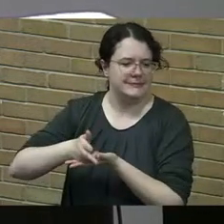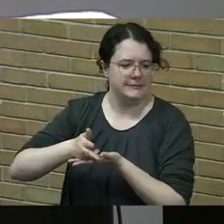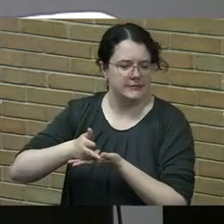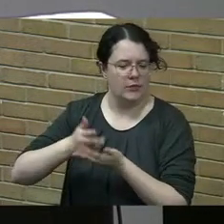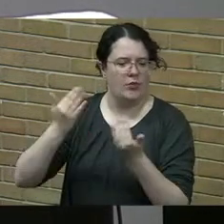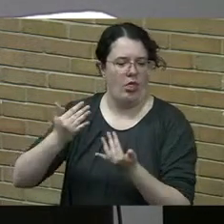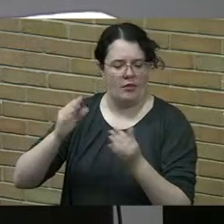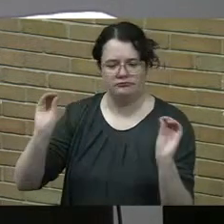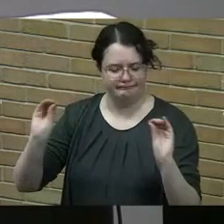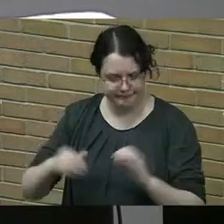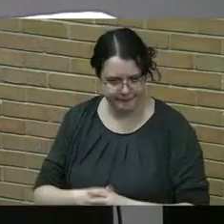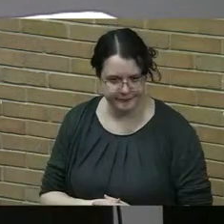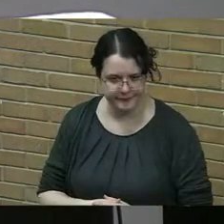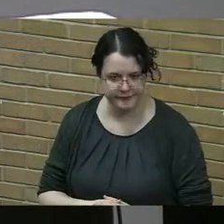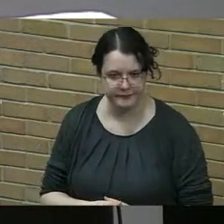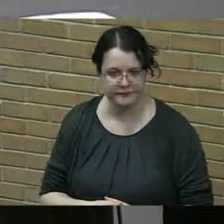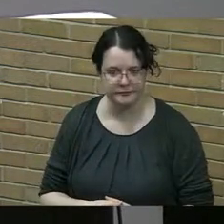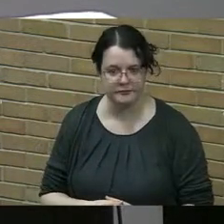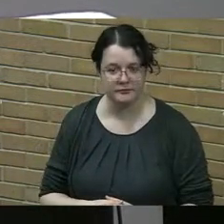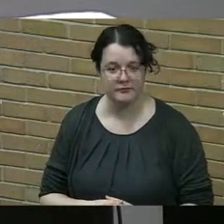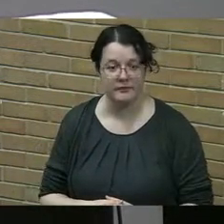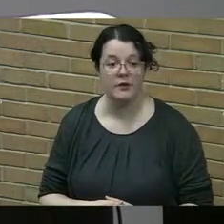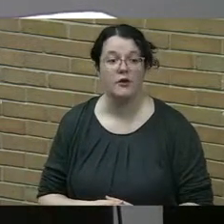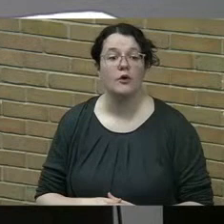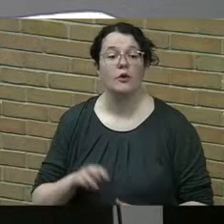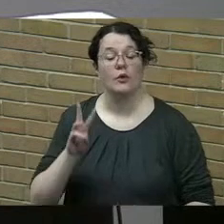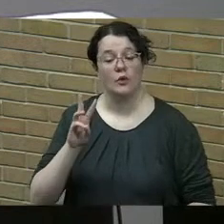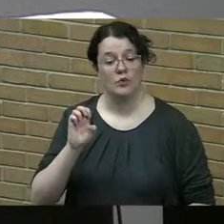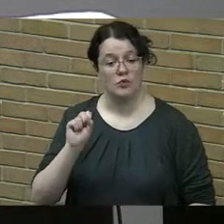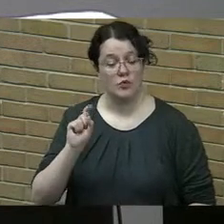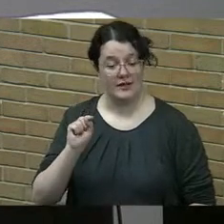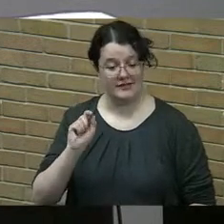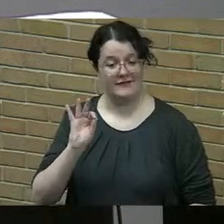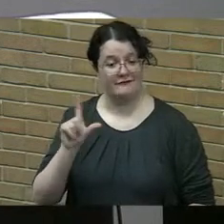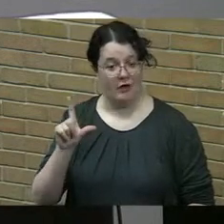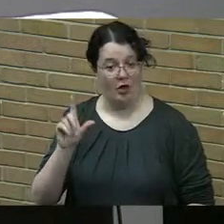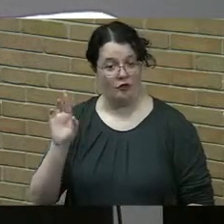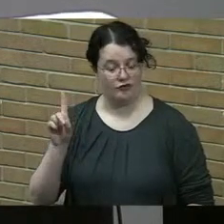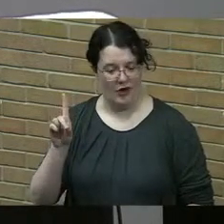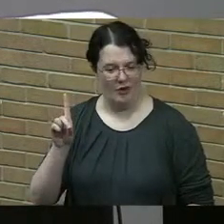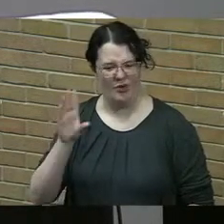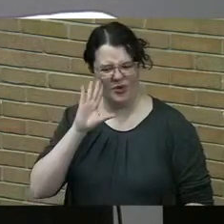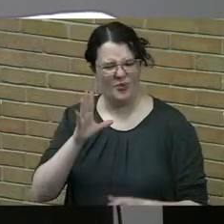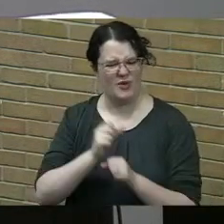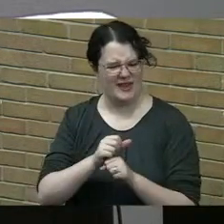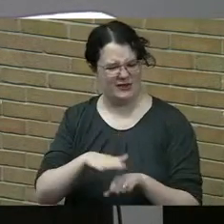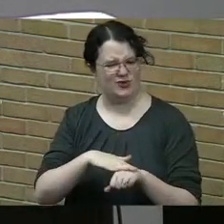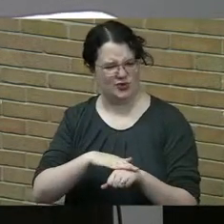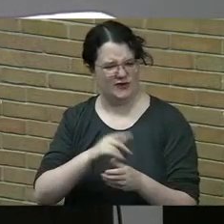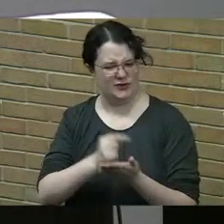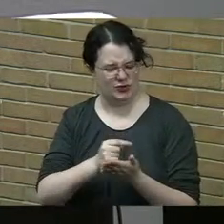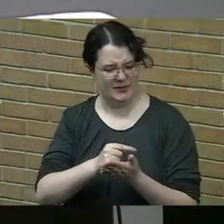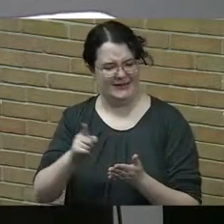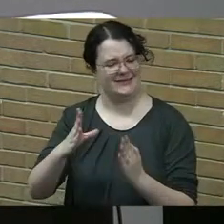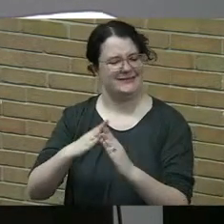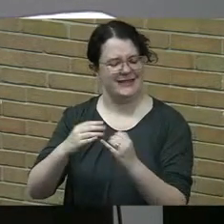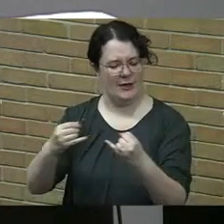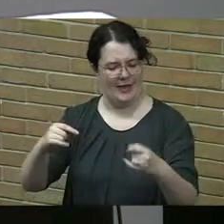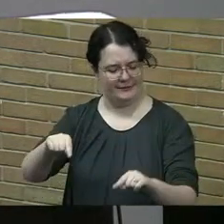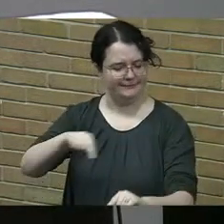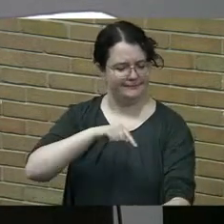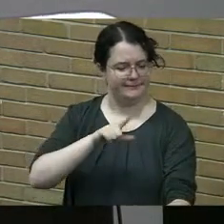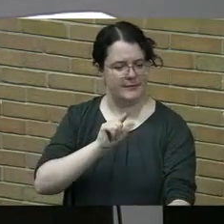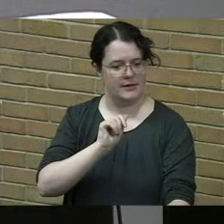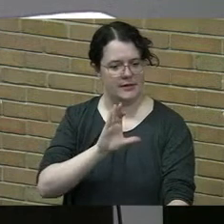Additionally, Westfall Road will receive surface treatment from the town line to Lac de Ville. That'll be a Nova